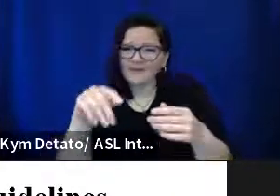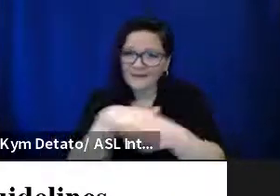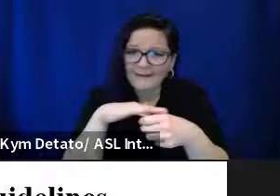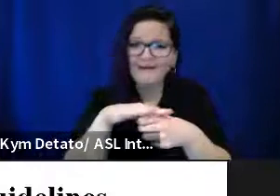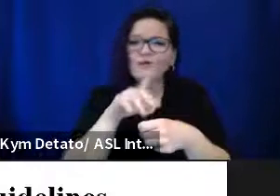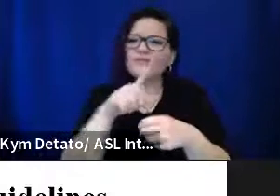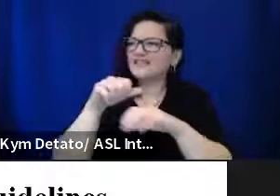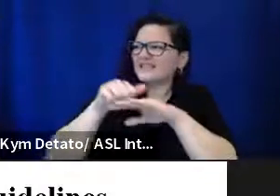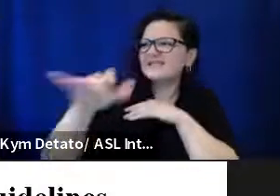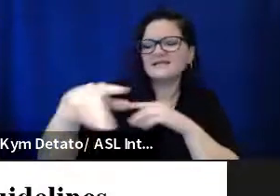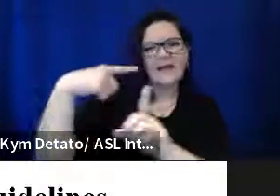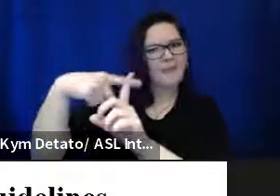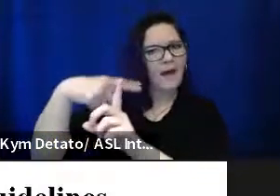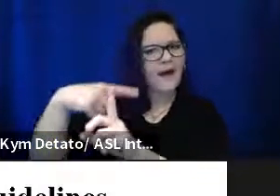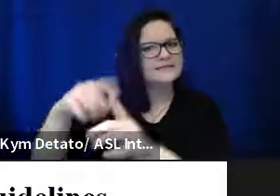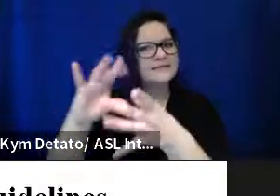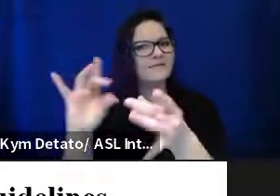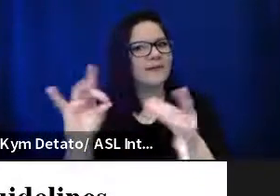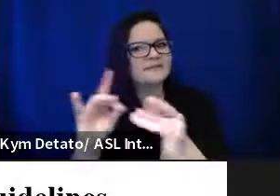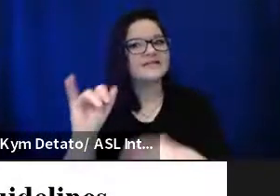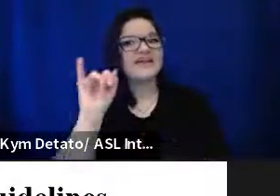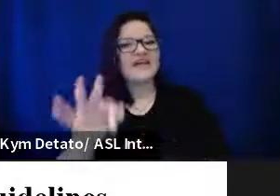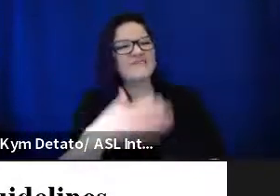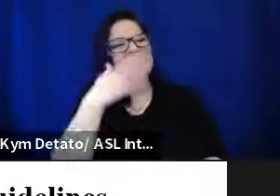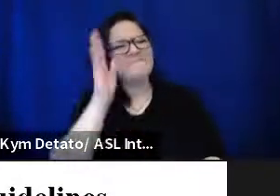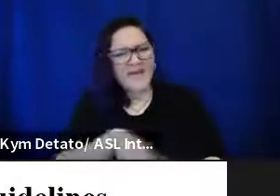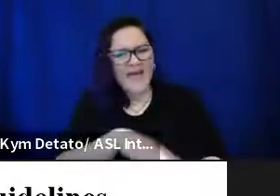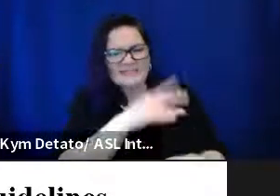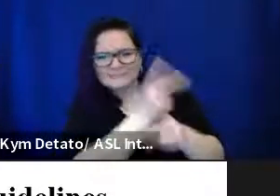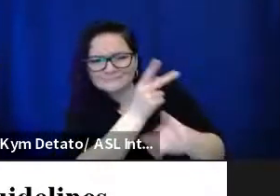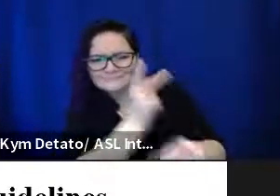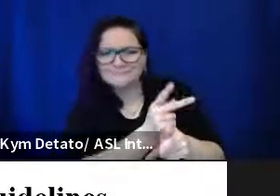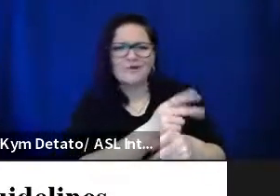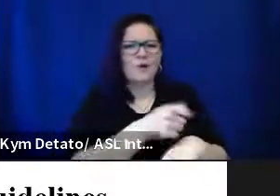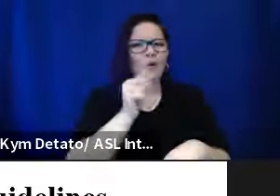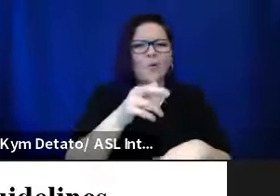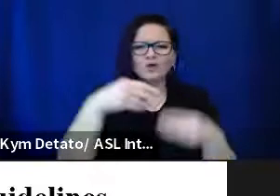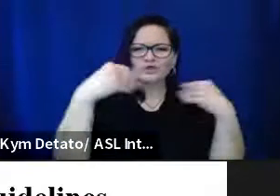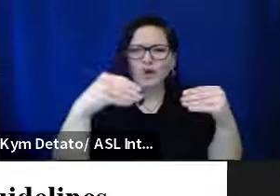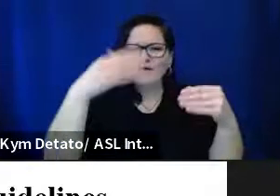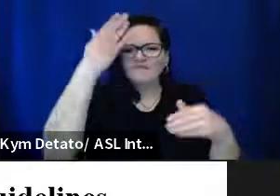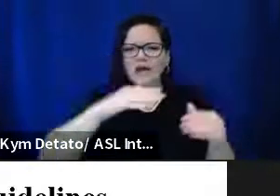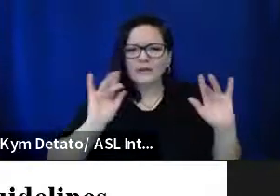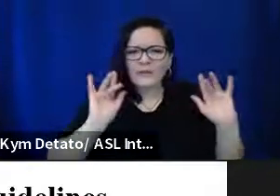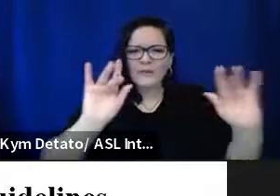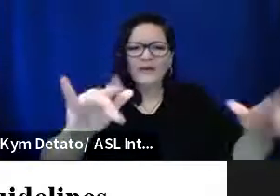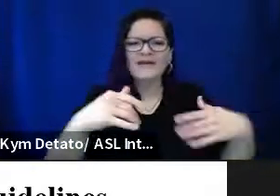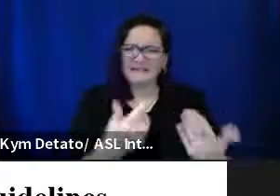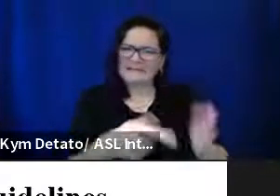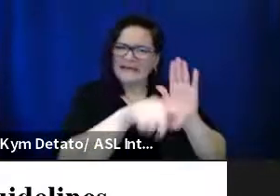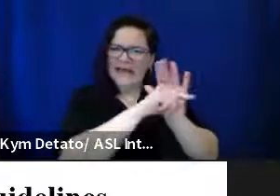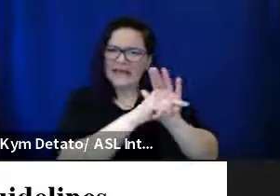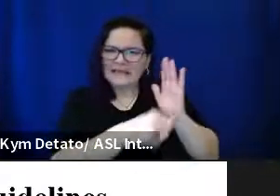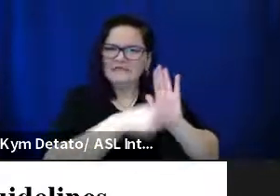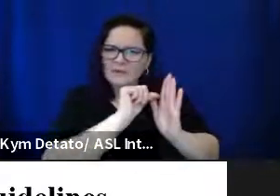positive message, whereas a poorly maintained or vacant row of storefronts conveys a negative impression. So we want to